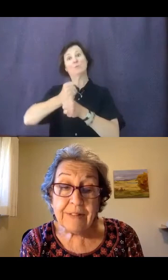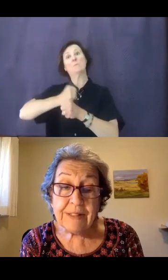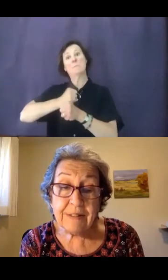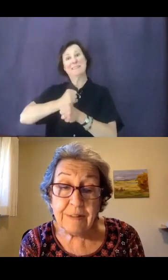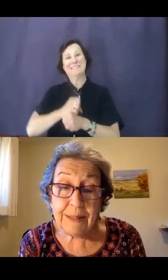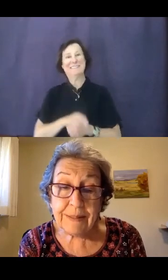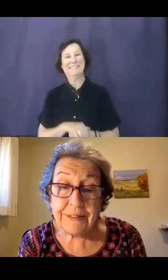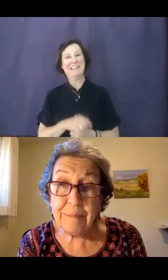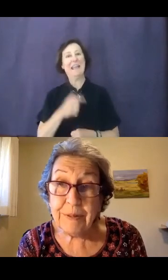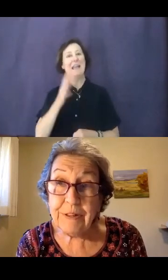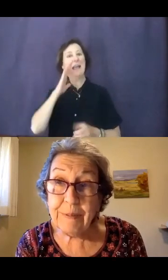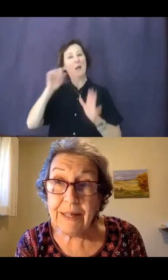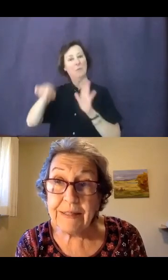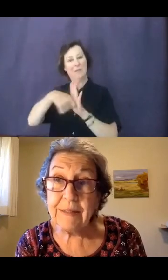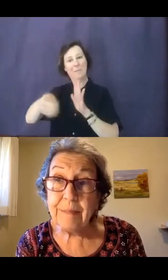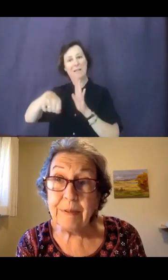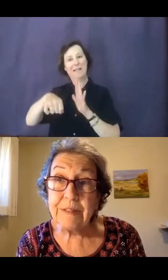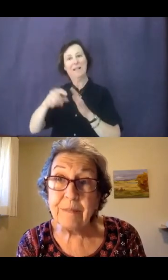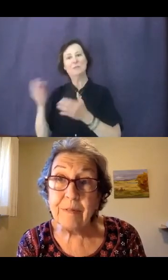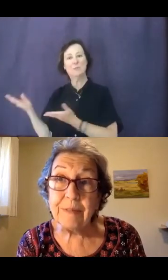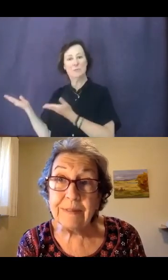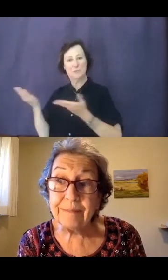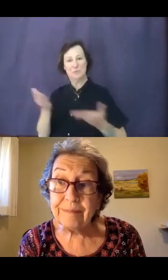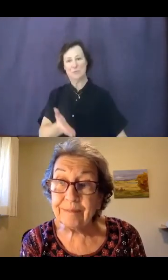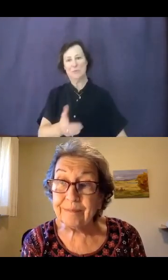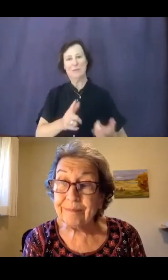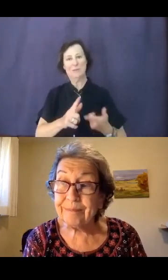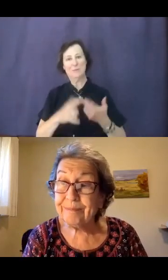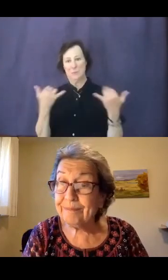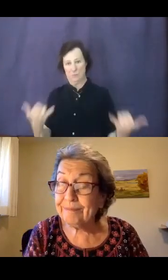will sound a bell to bring you back to the present moment.